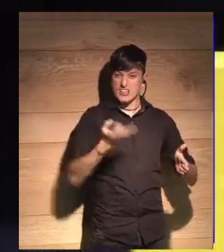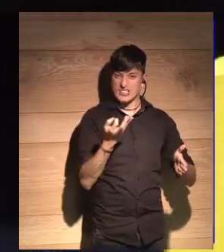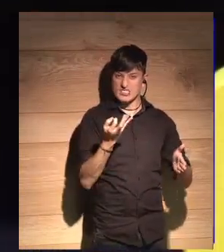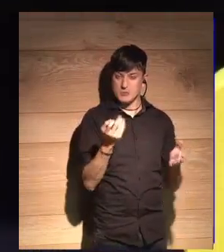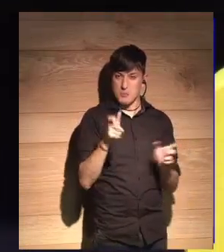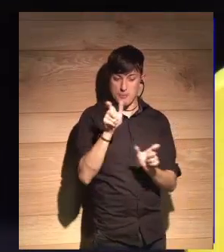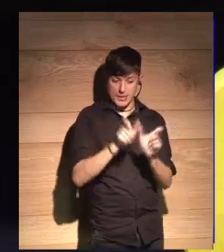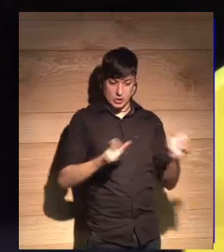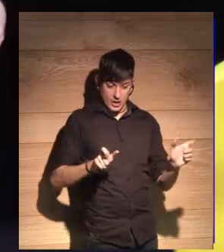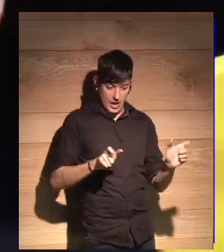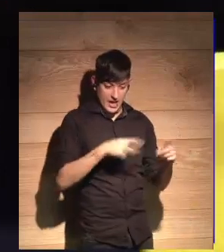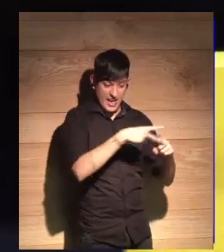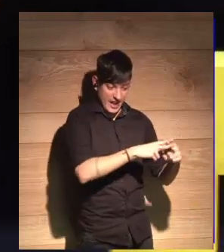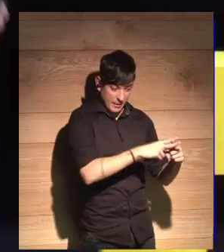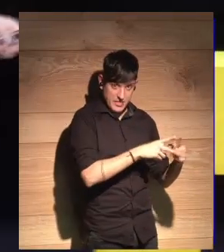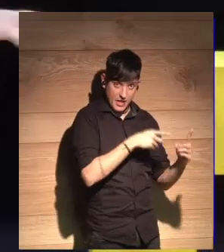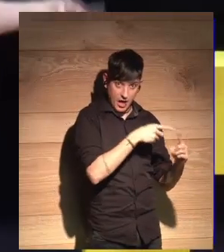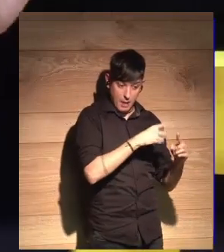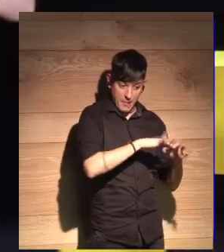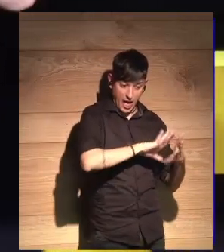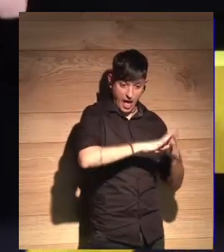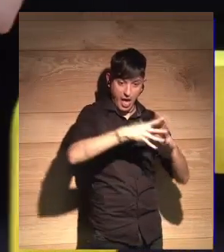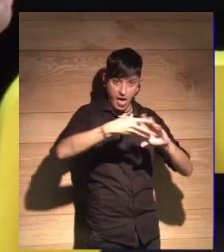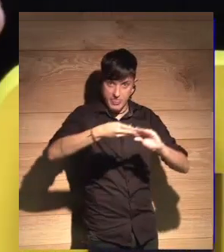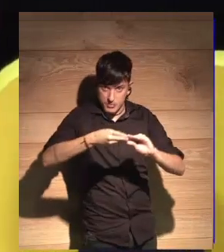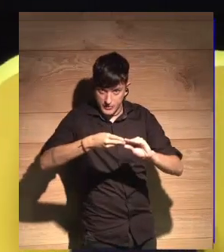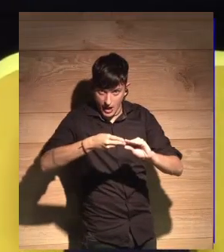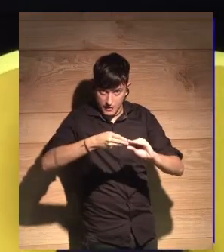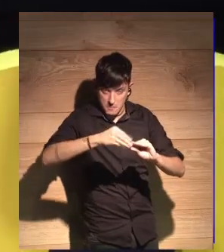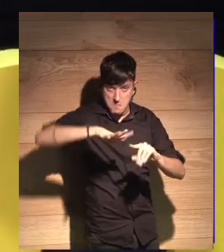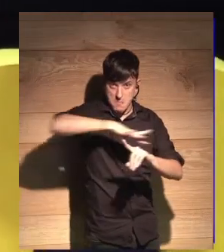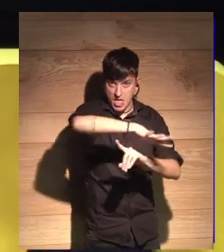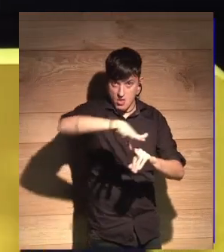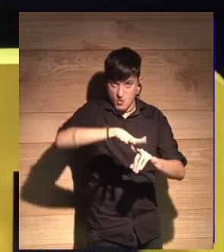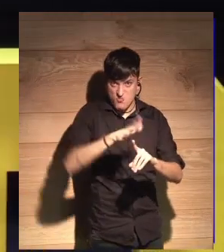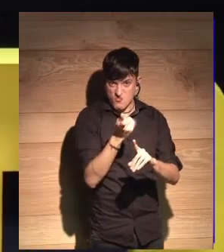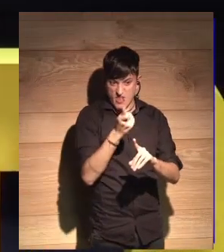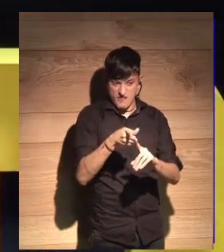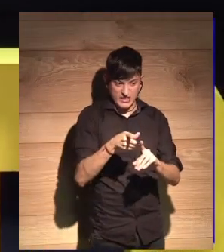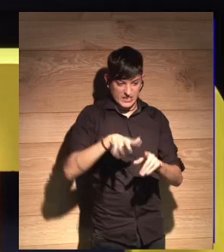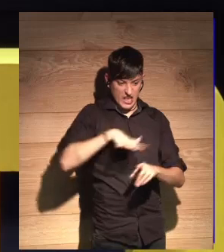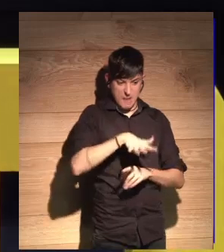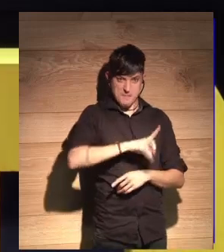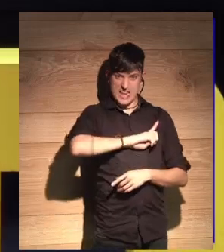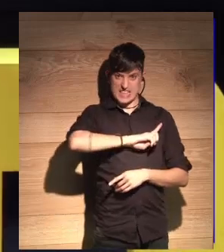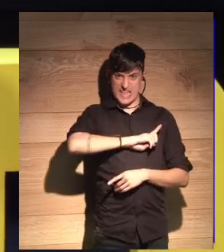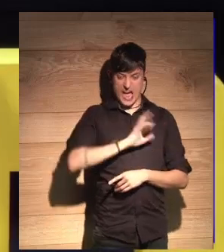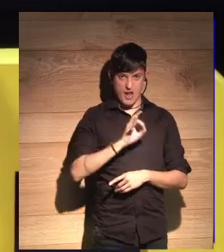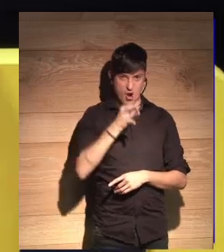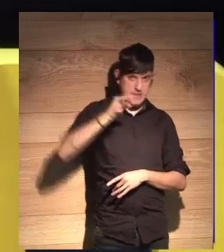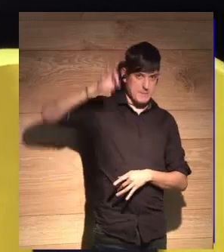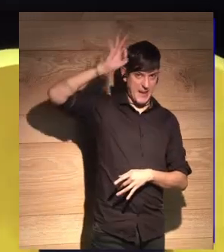we don't have to be in the military, we don't have to have something implanted in our head. Already, we wake up next